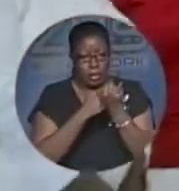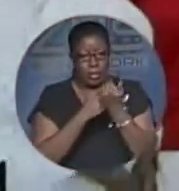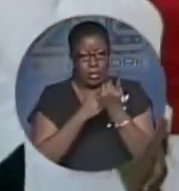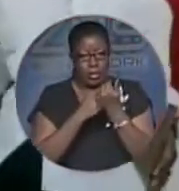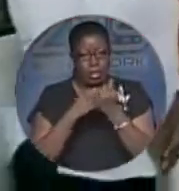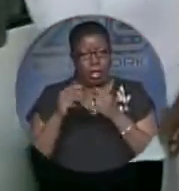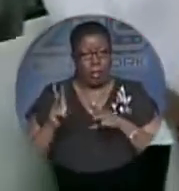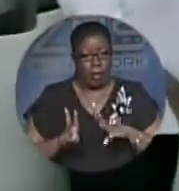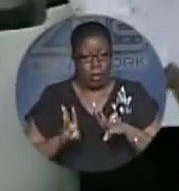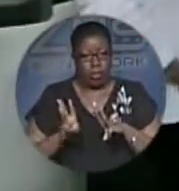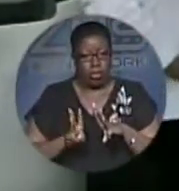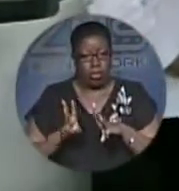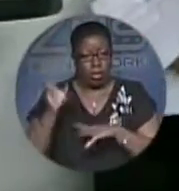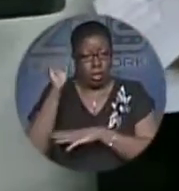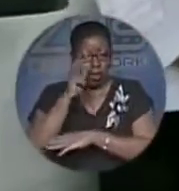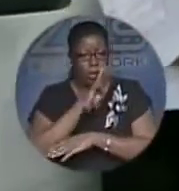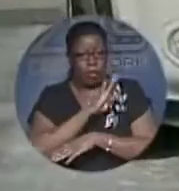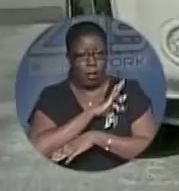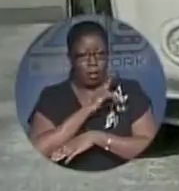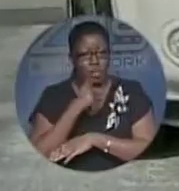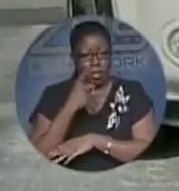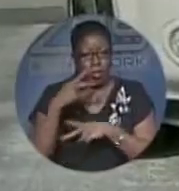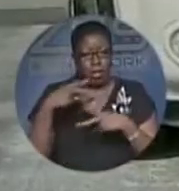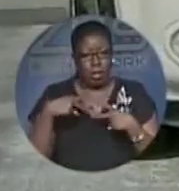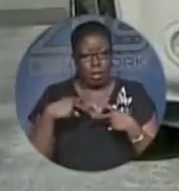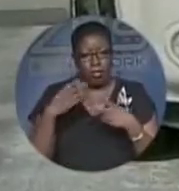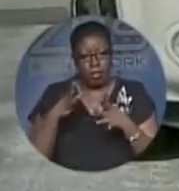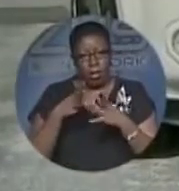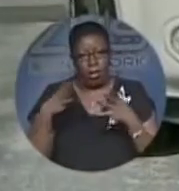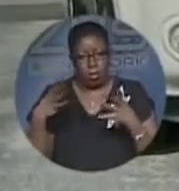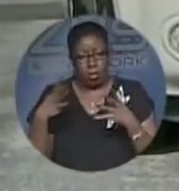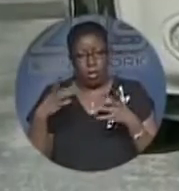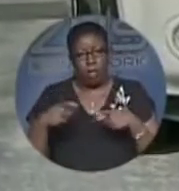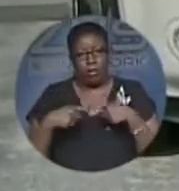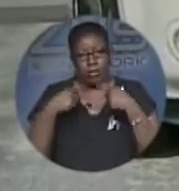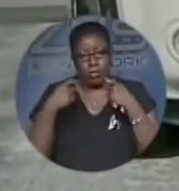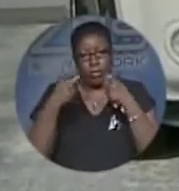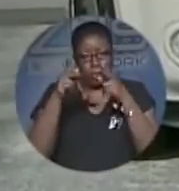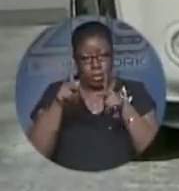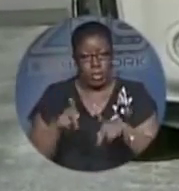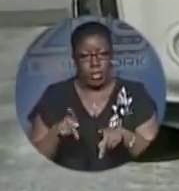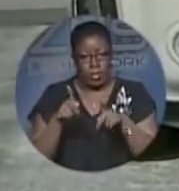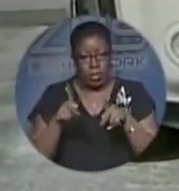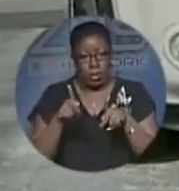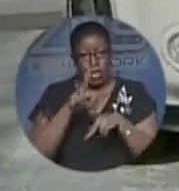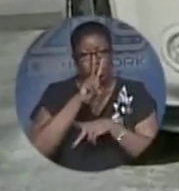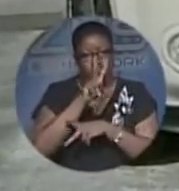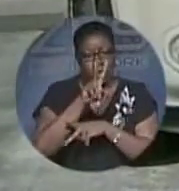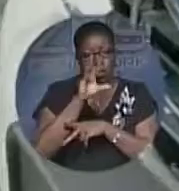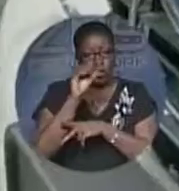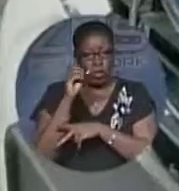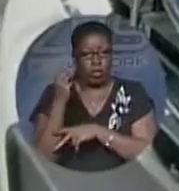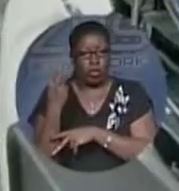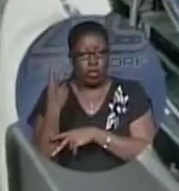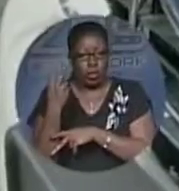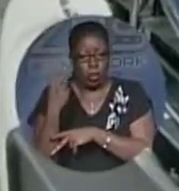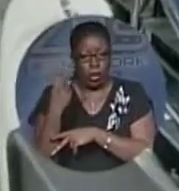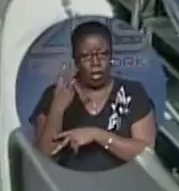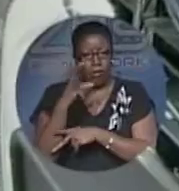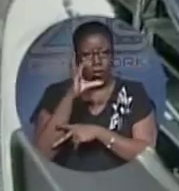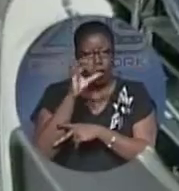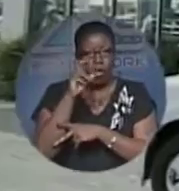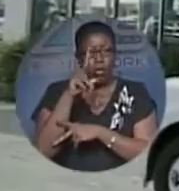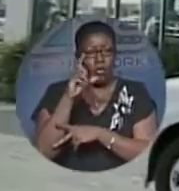Wash, Carol Bethel, says they have always provided incentives for participants. This year, a 2012 Ford Escape is the